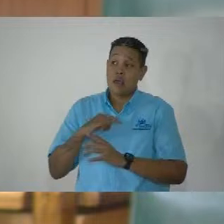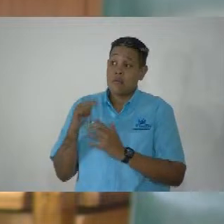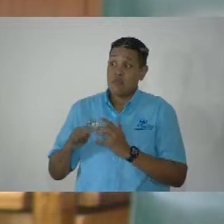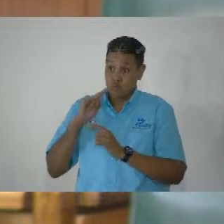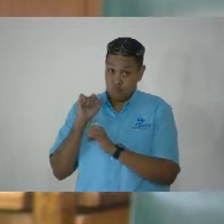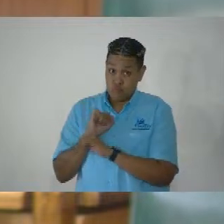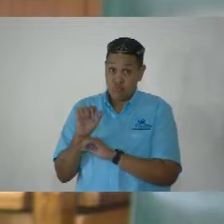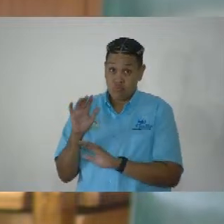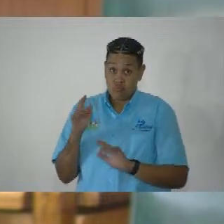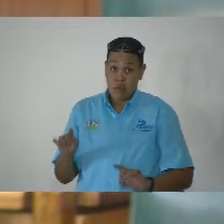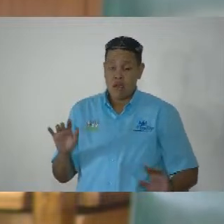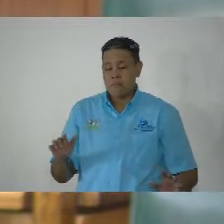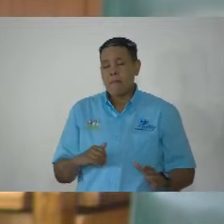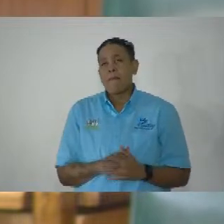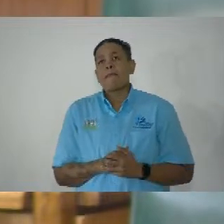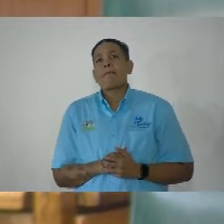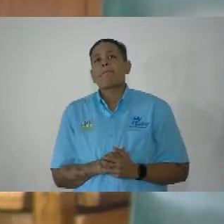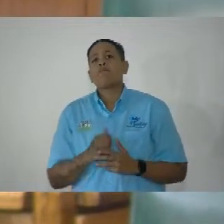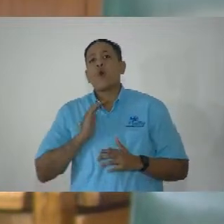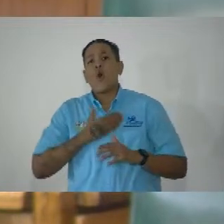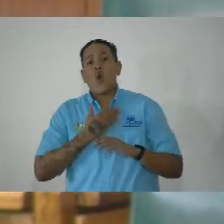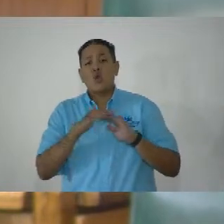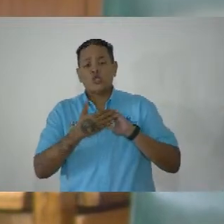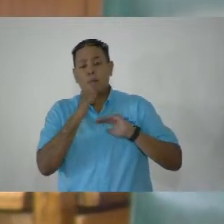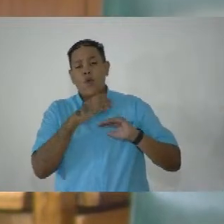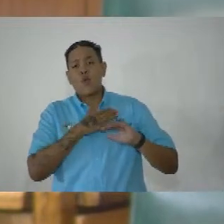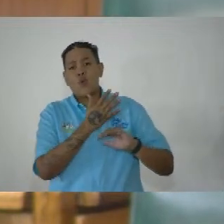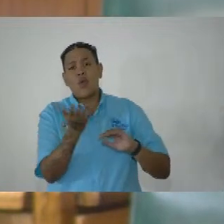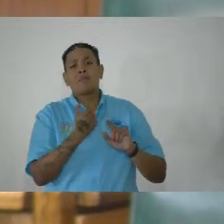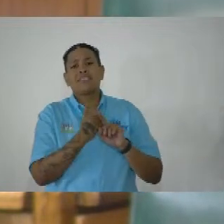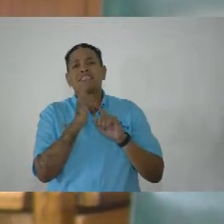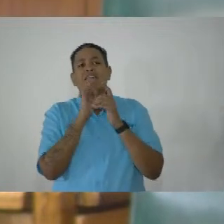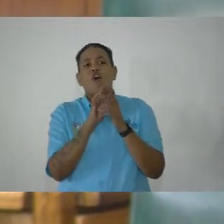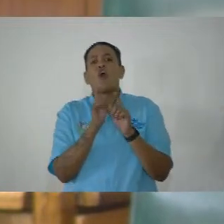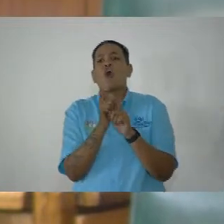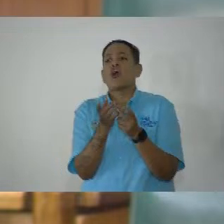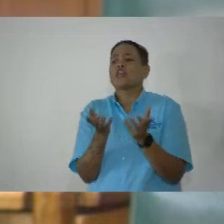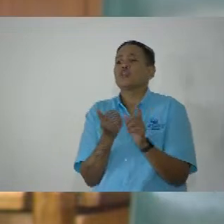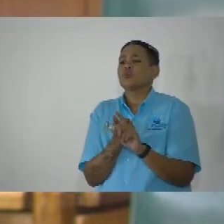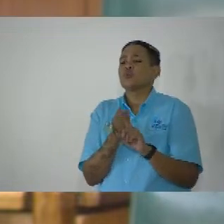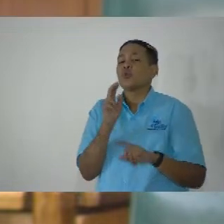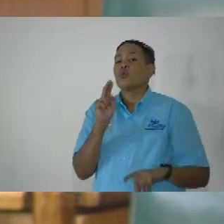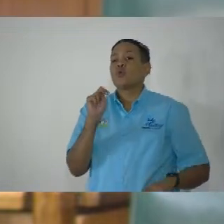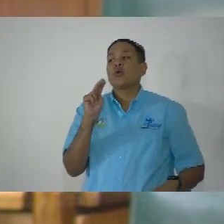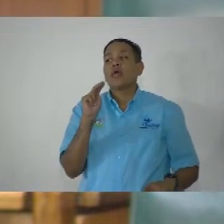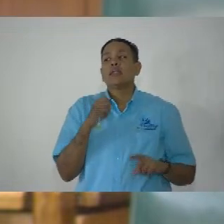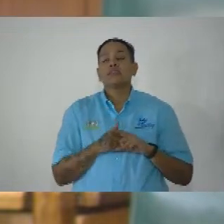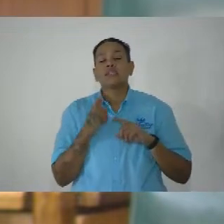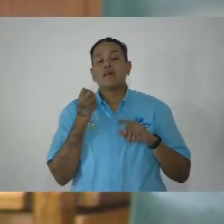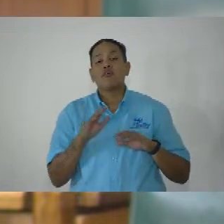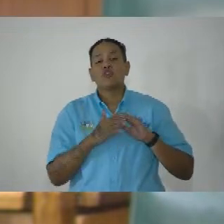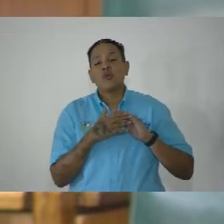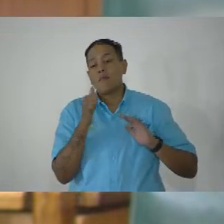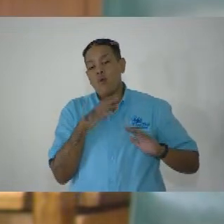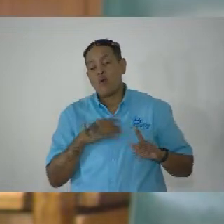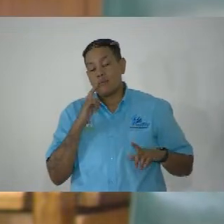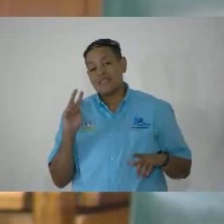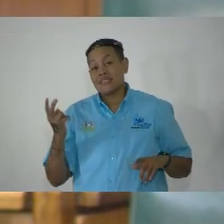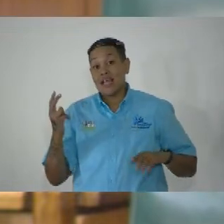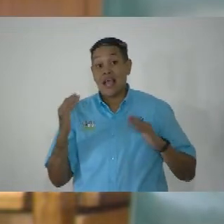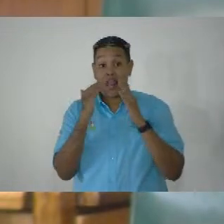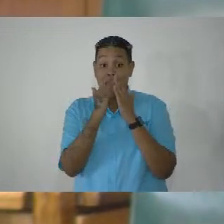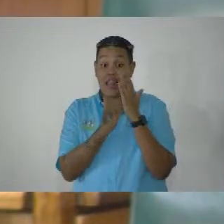real. Our Jamaican women, according to the United Nations, our Jamaican women are the second on the